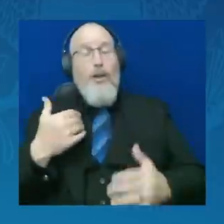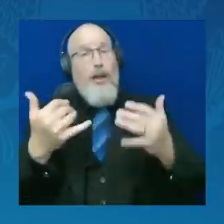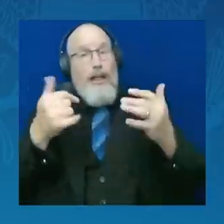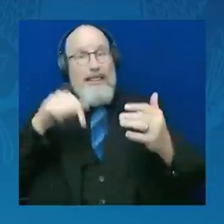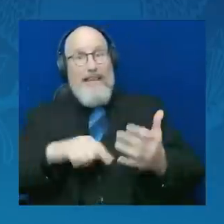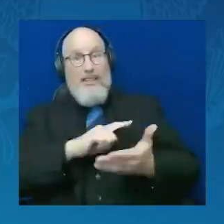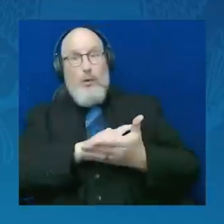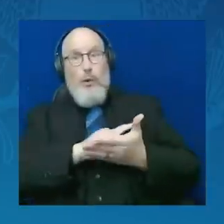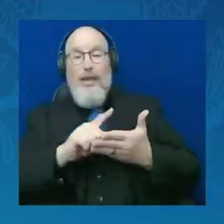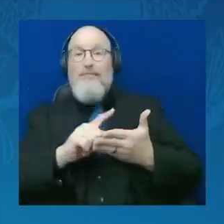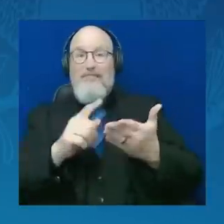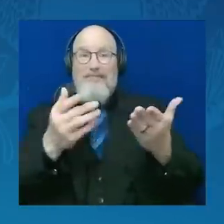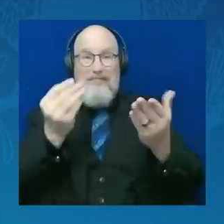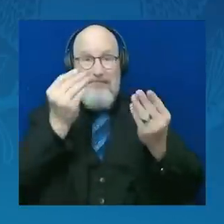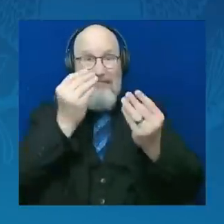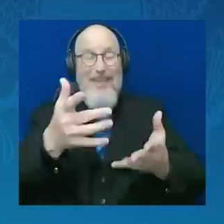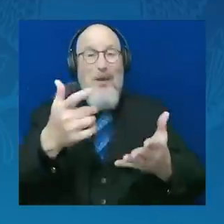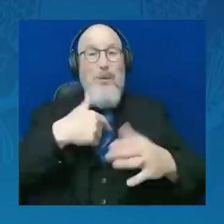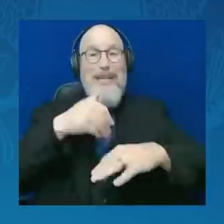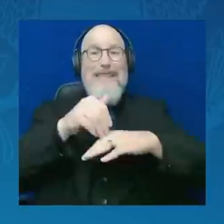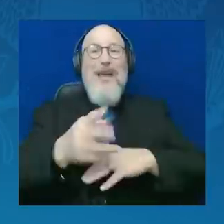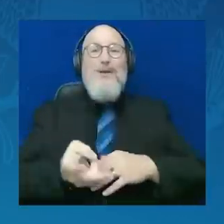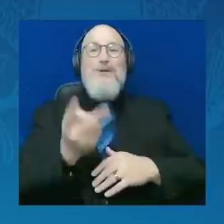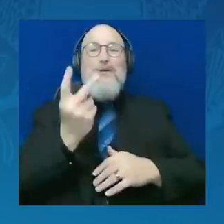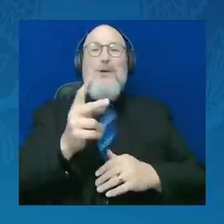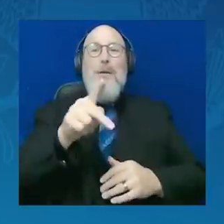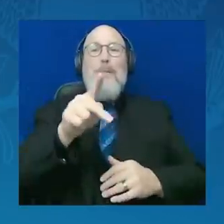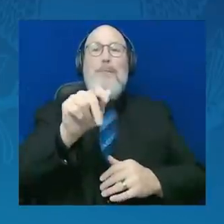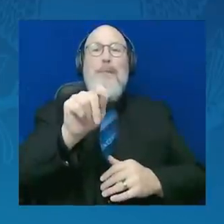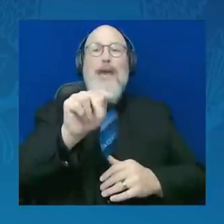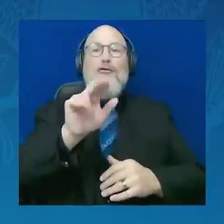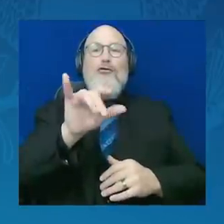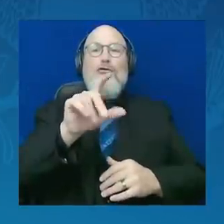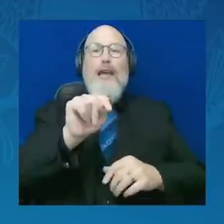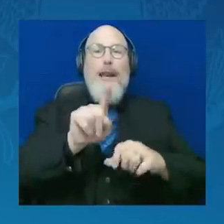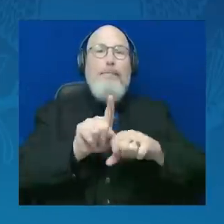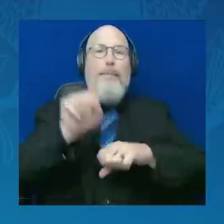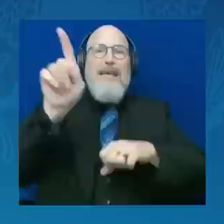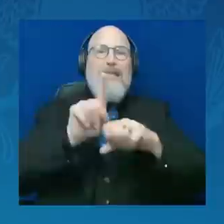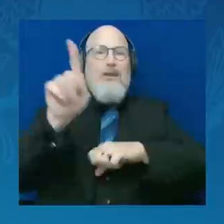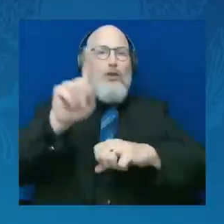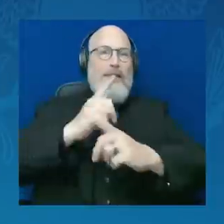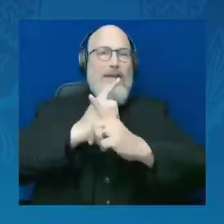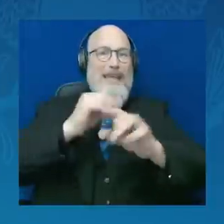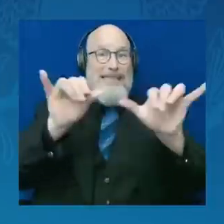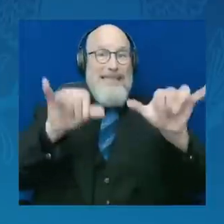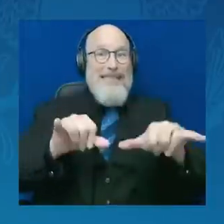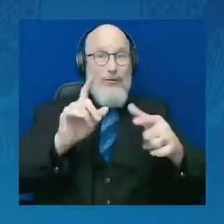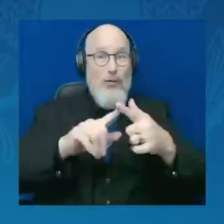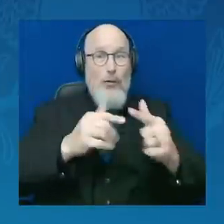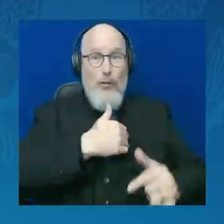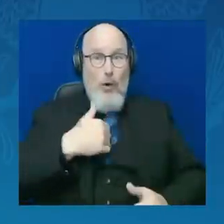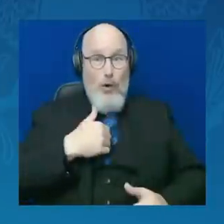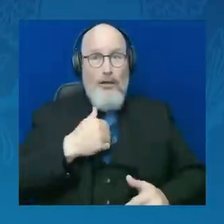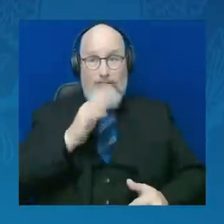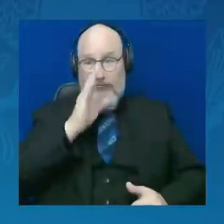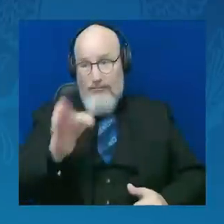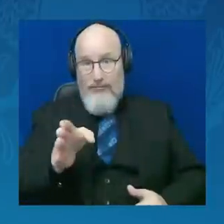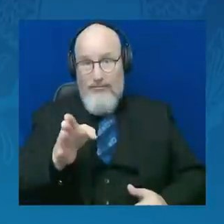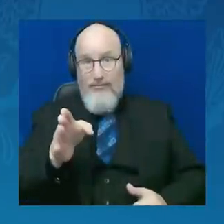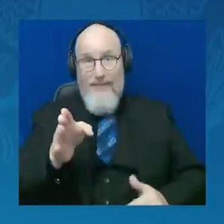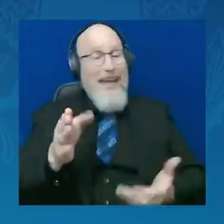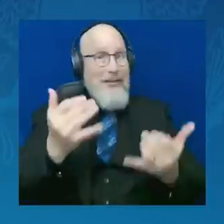defense systems to Poland, and today I can announce that we have delivered those Patriot systems to